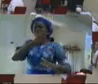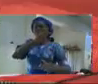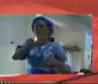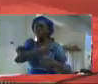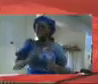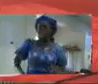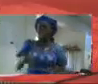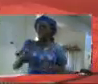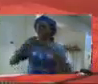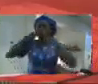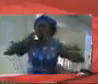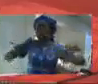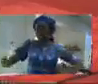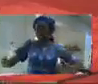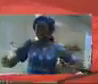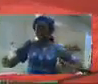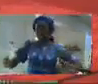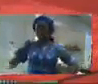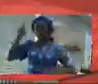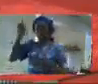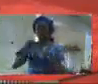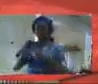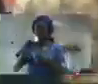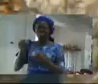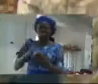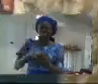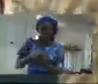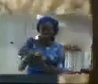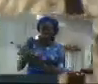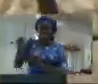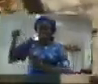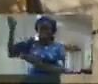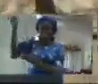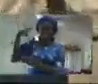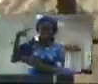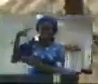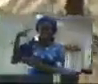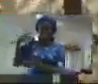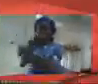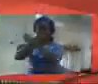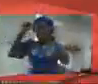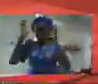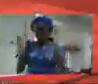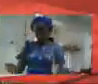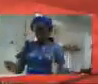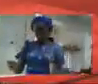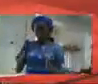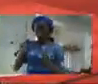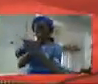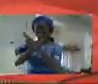Peace, the Way, the Truth, the Life, Savior,